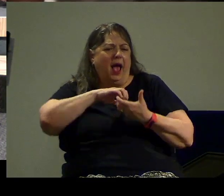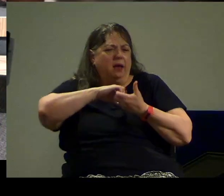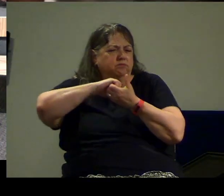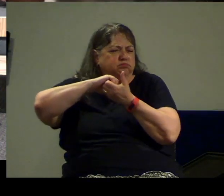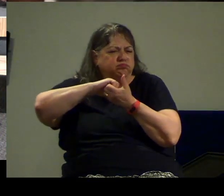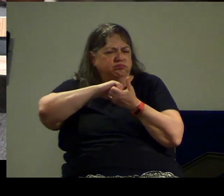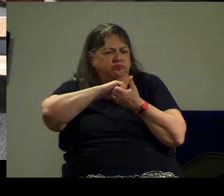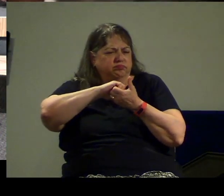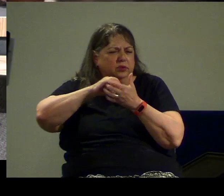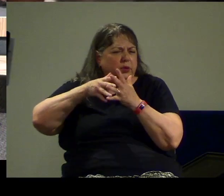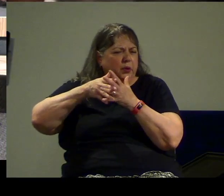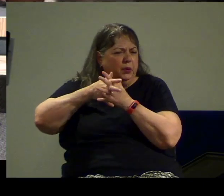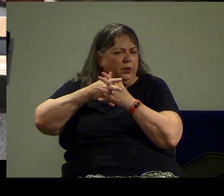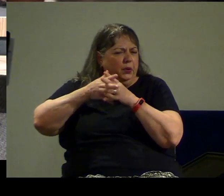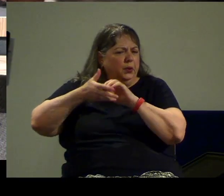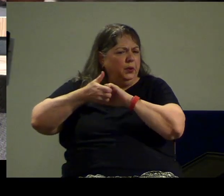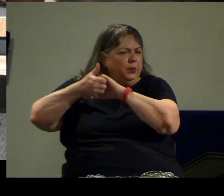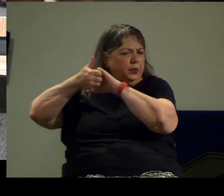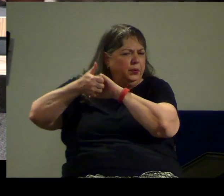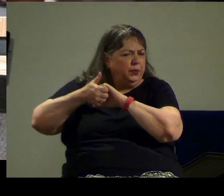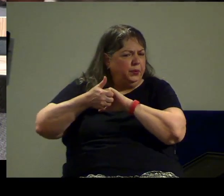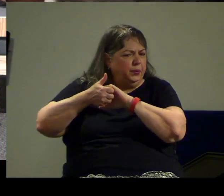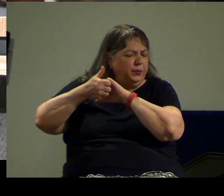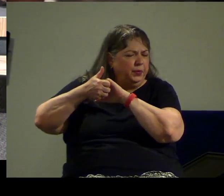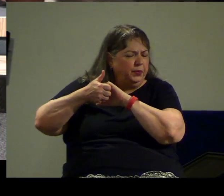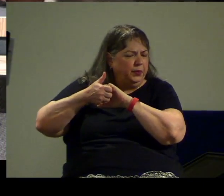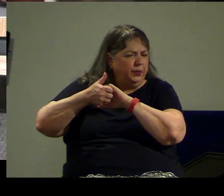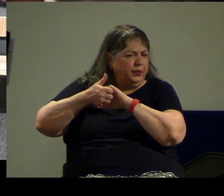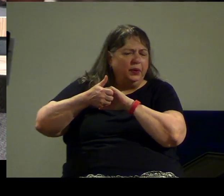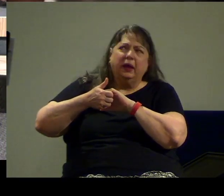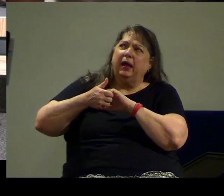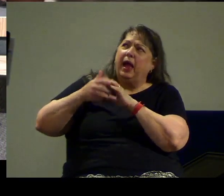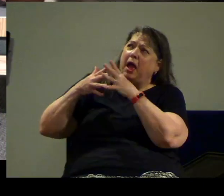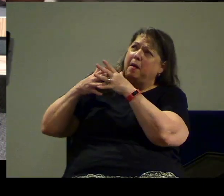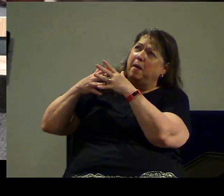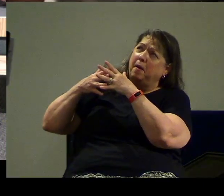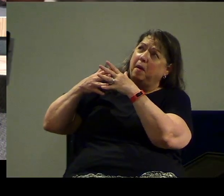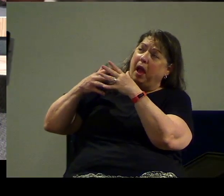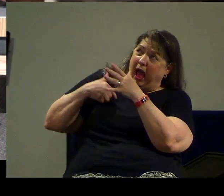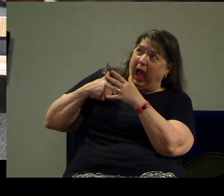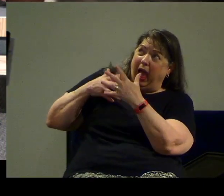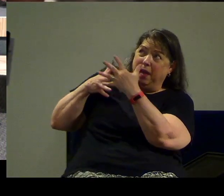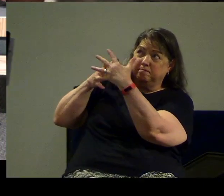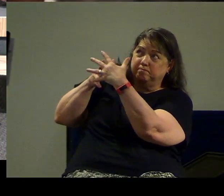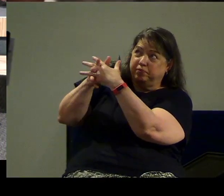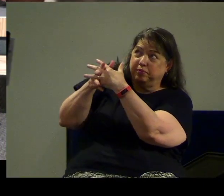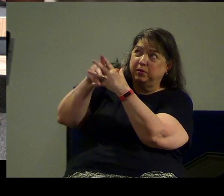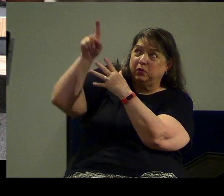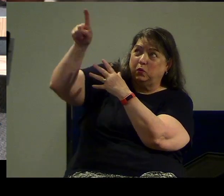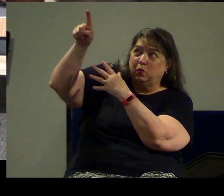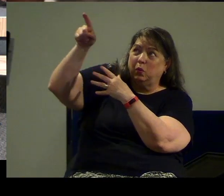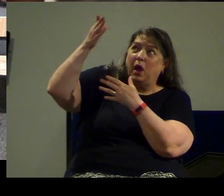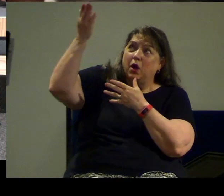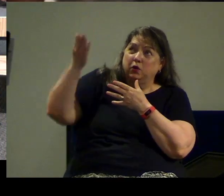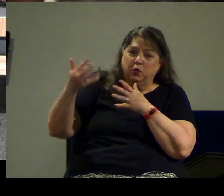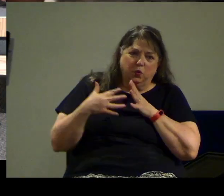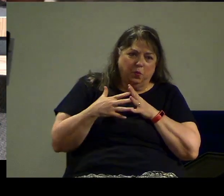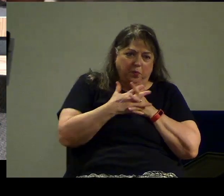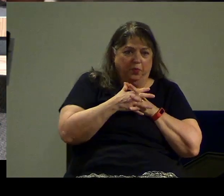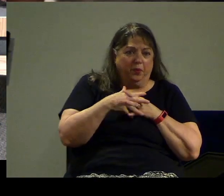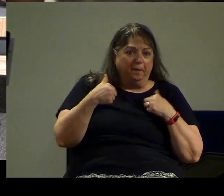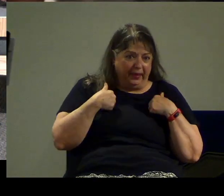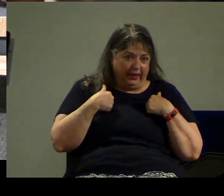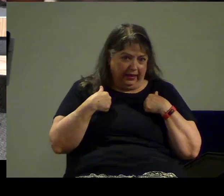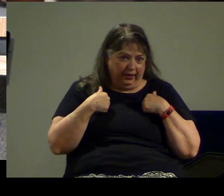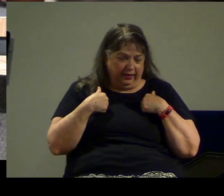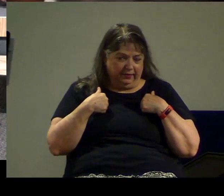says, abide in me, and we will abide in you. My Father, my Word, Jesus, and the